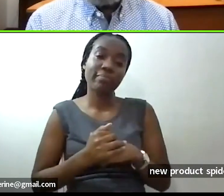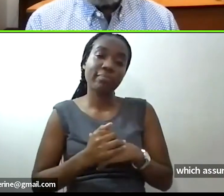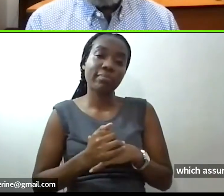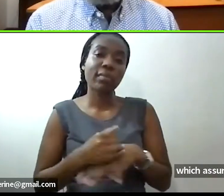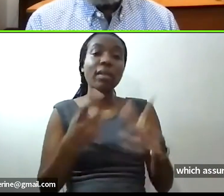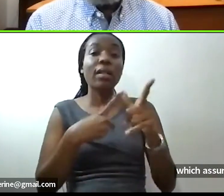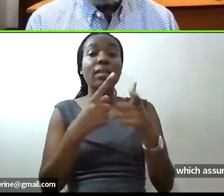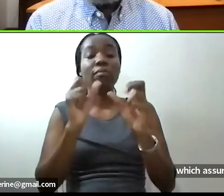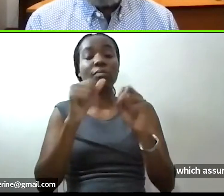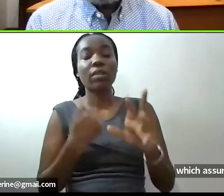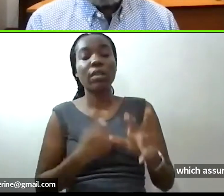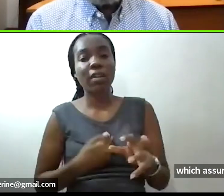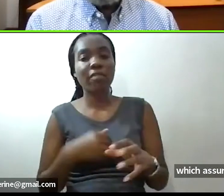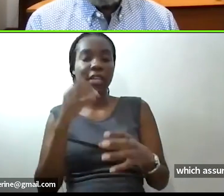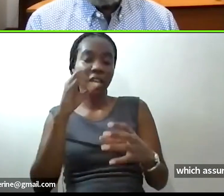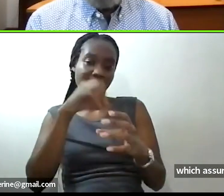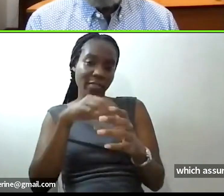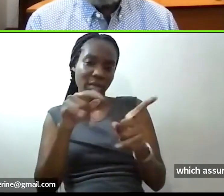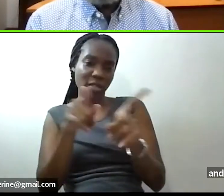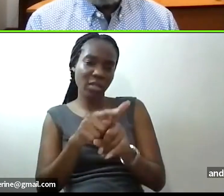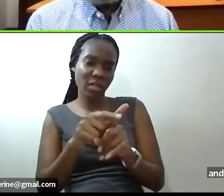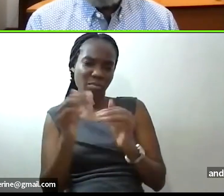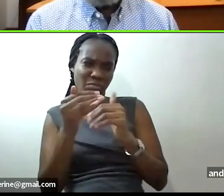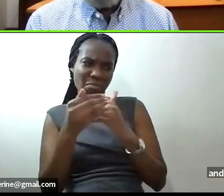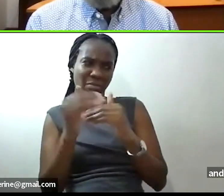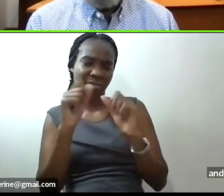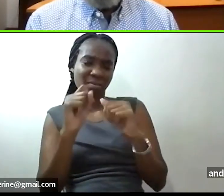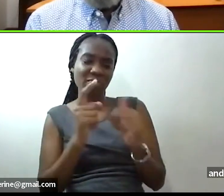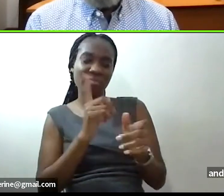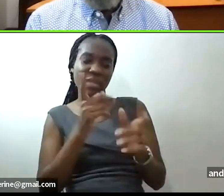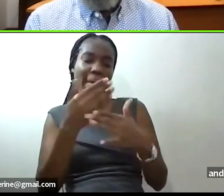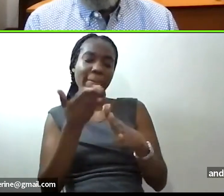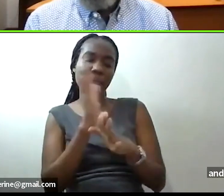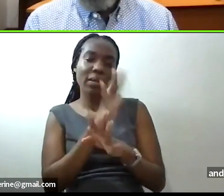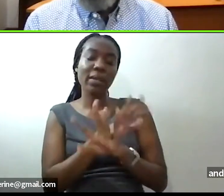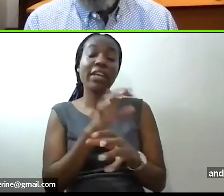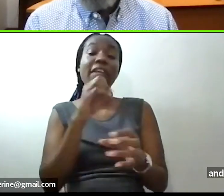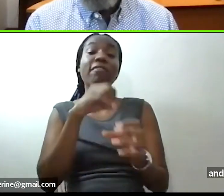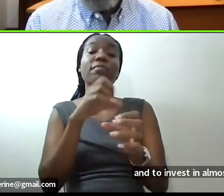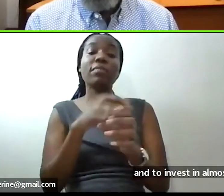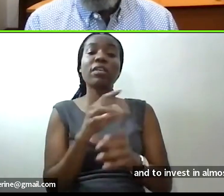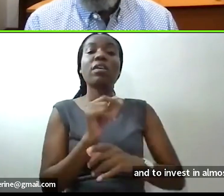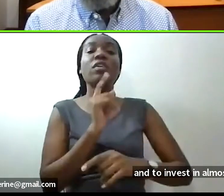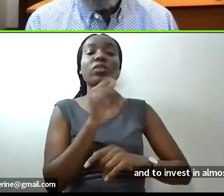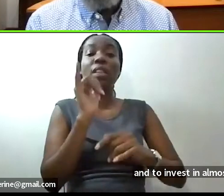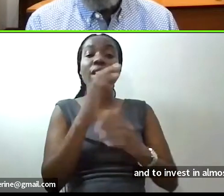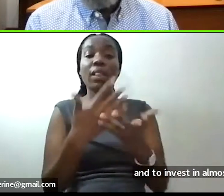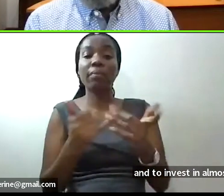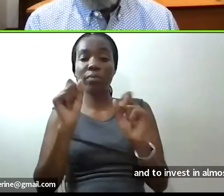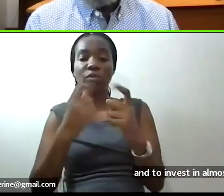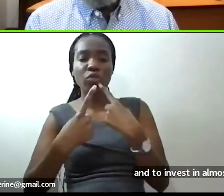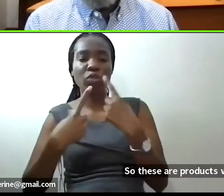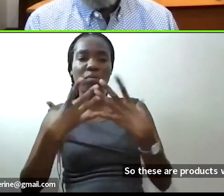invests in almost assured return investment. So these are products we can also talk to people about